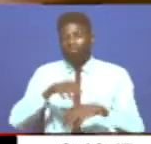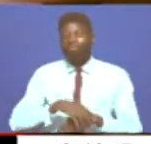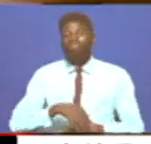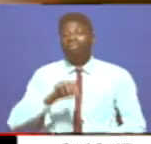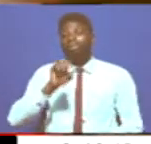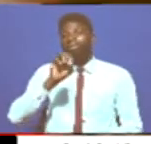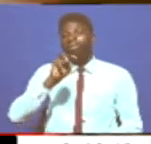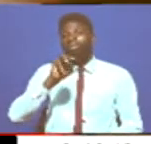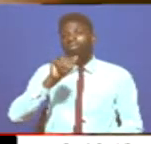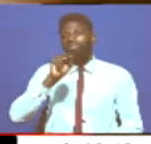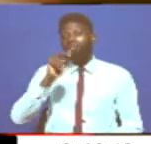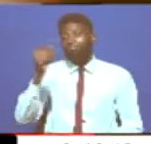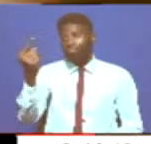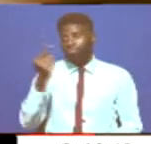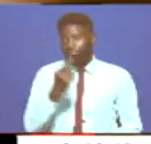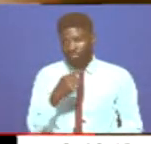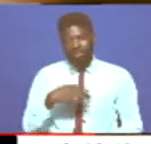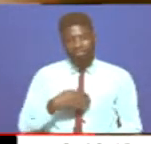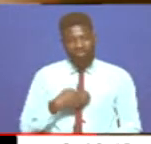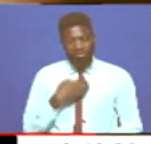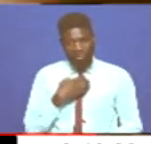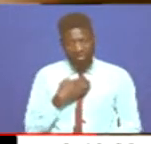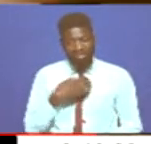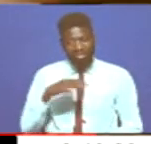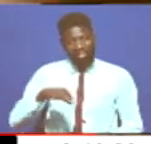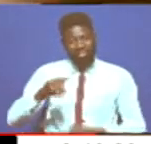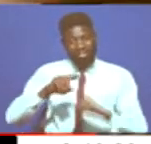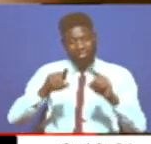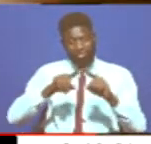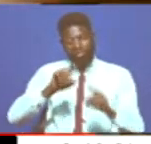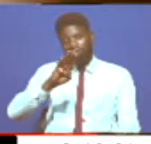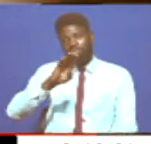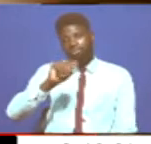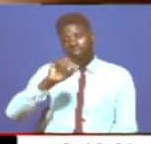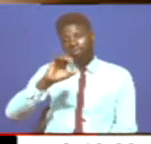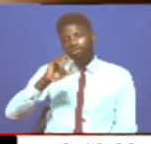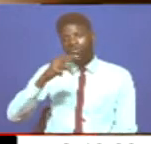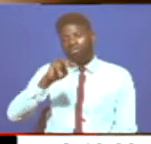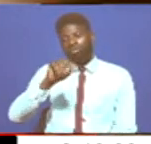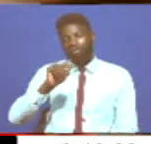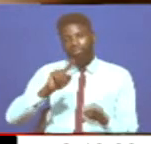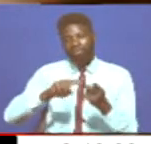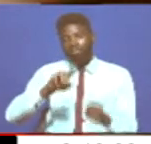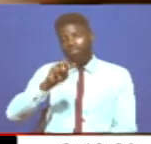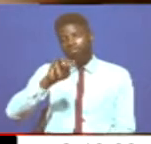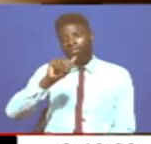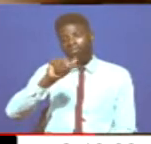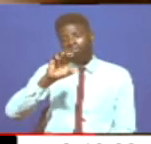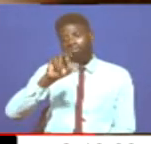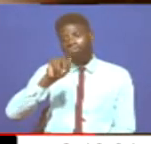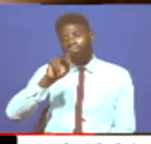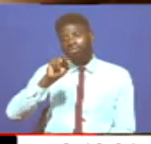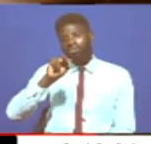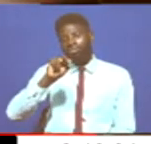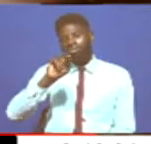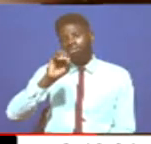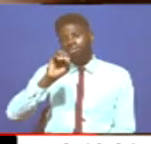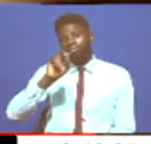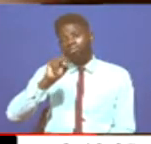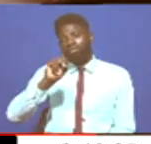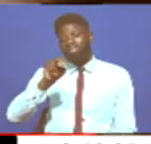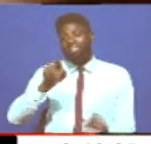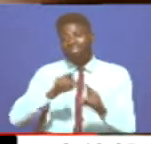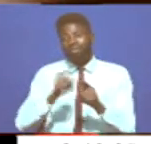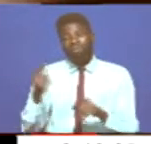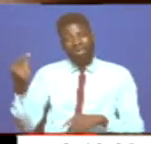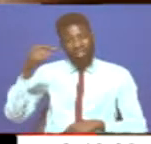visited all our... They visited that by Chuma. They visited Macnon. They visited our laboratories and they were happy.